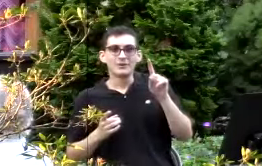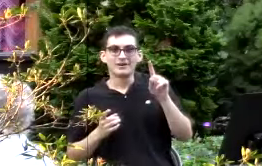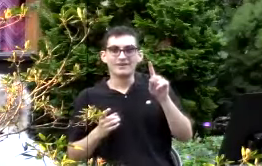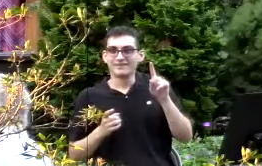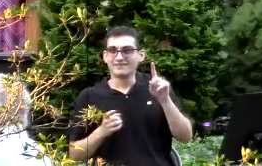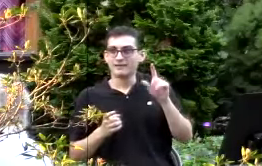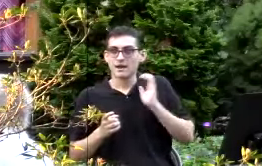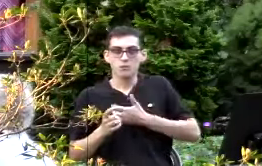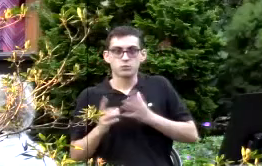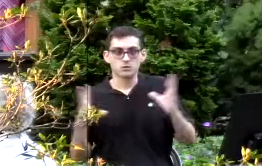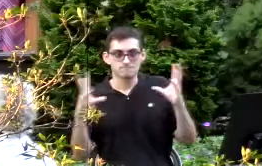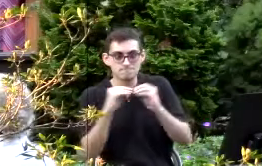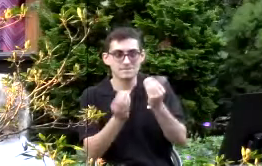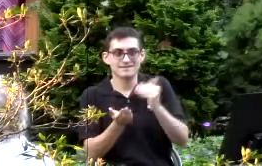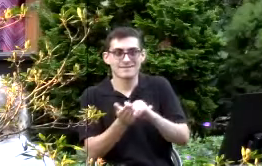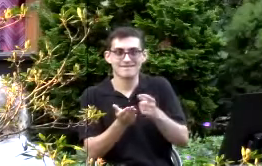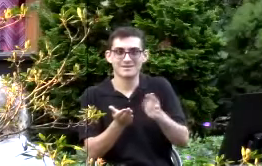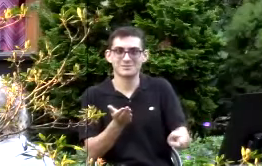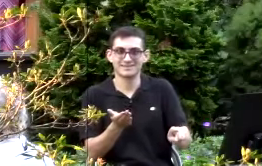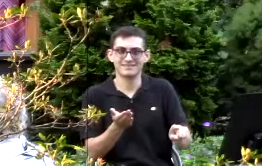2 or 3 years on a break.